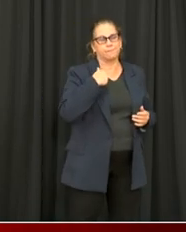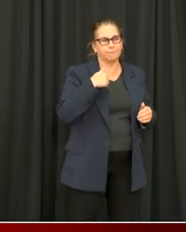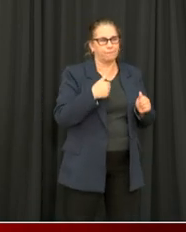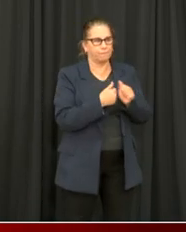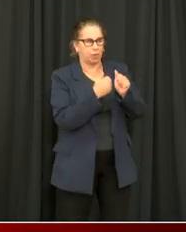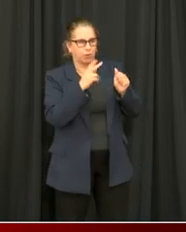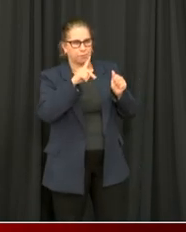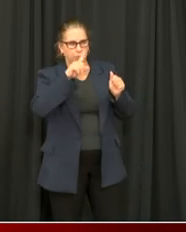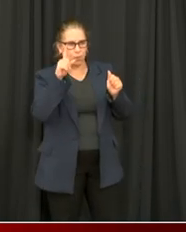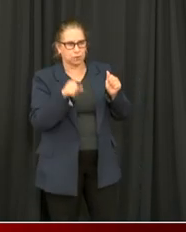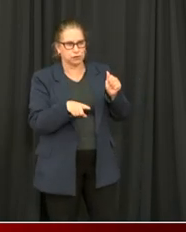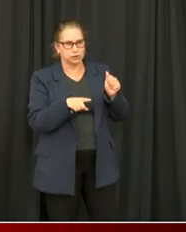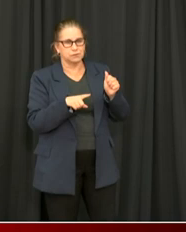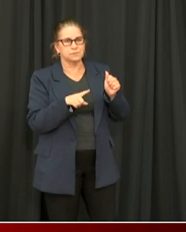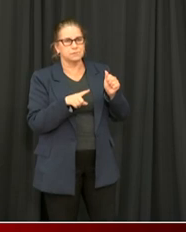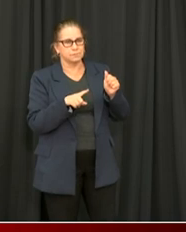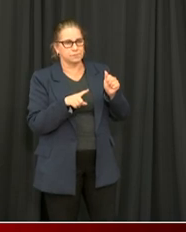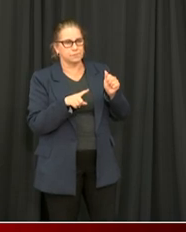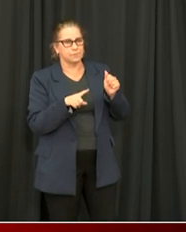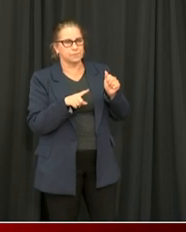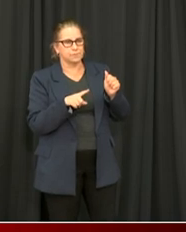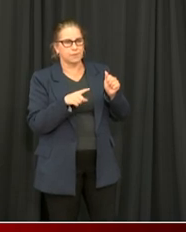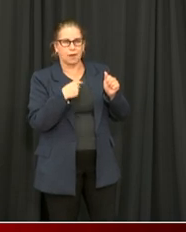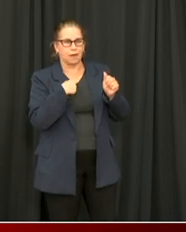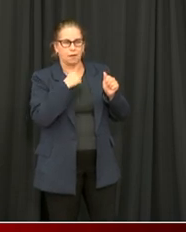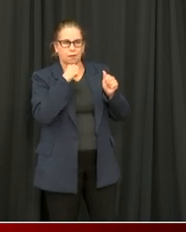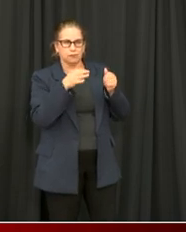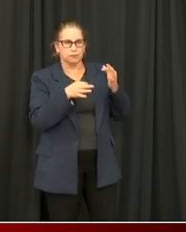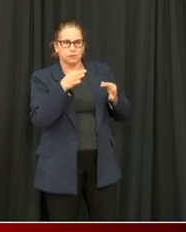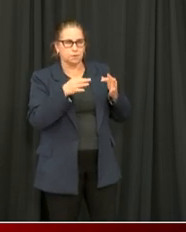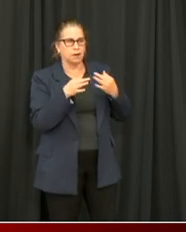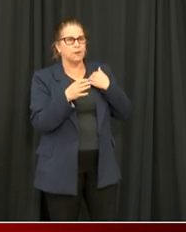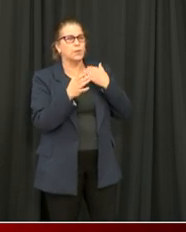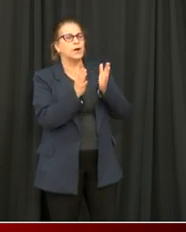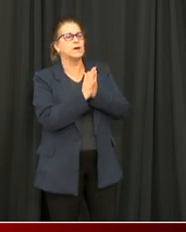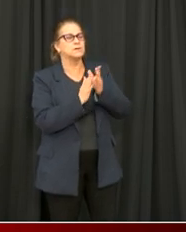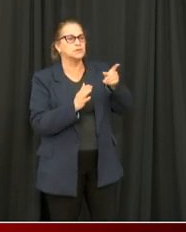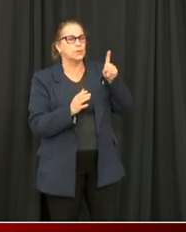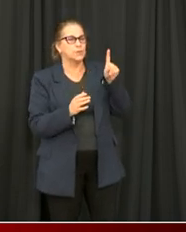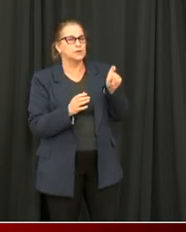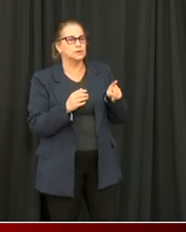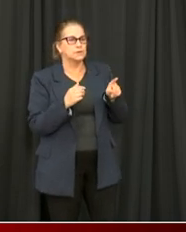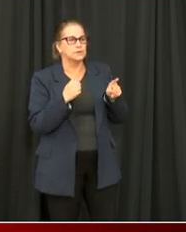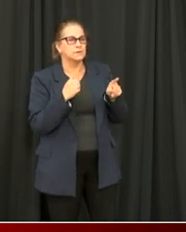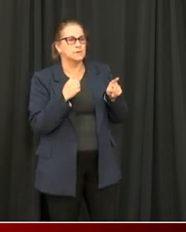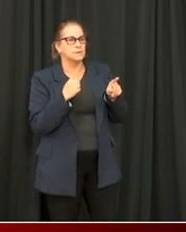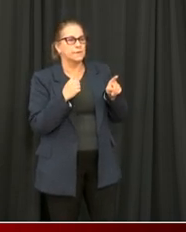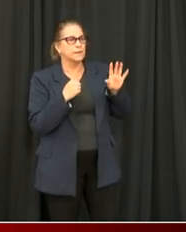Because I asked that not in a judgmental way, I asked that in a clinical way if you're trying to conduct medical research here.